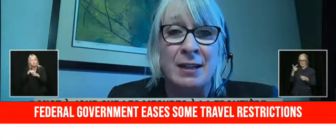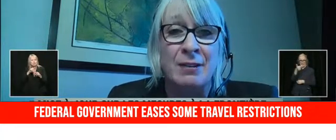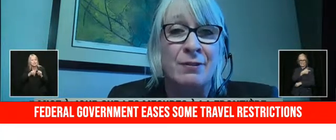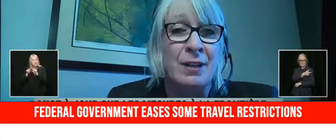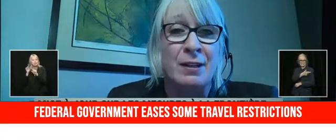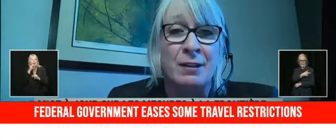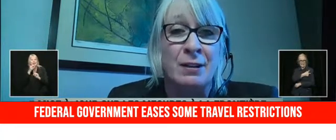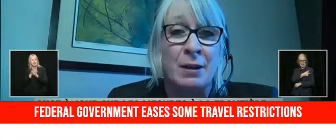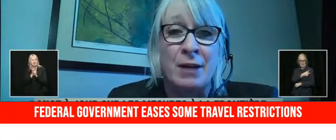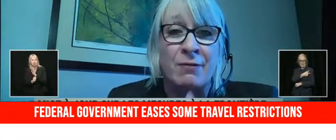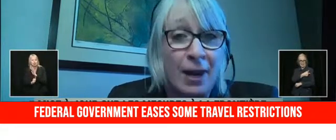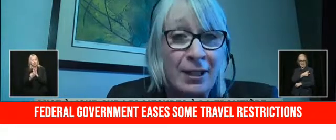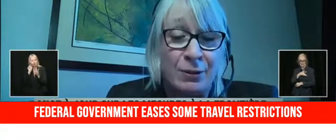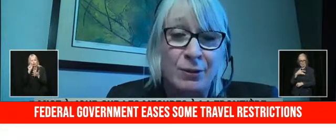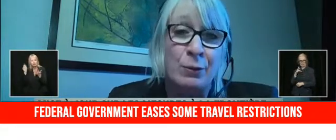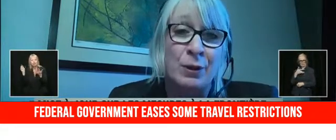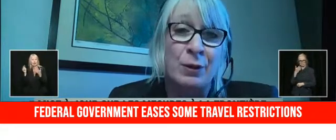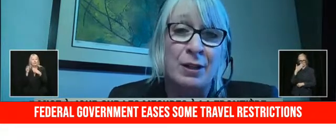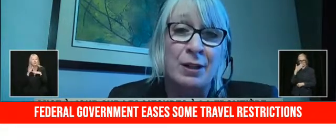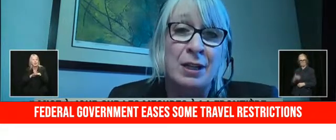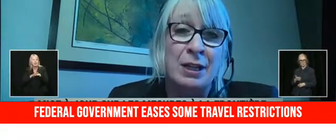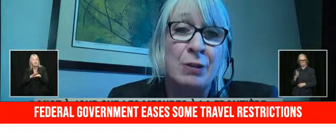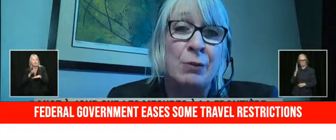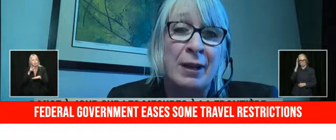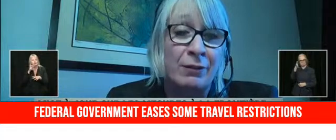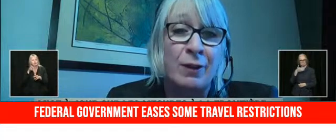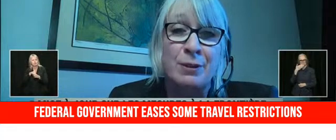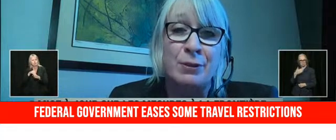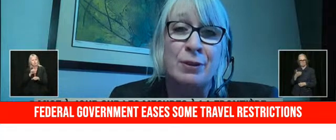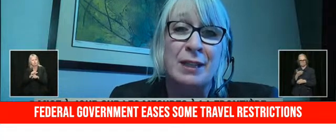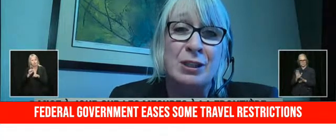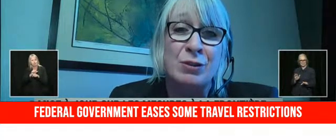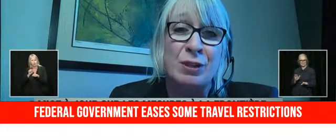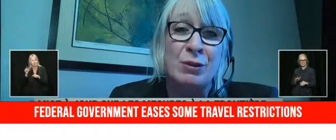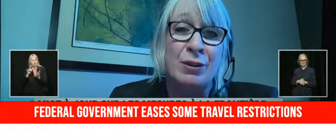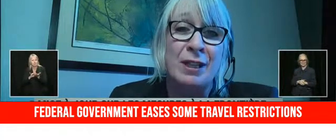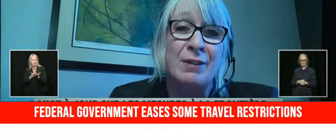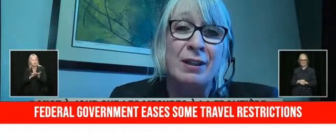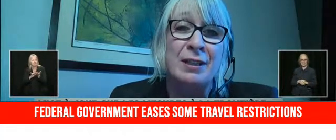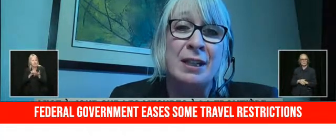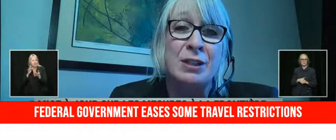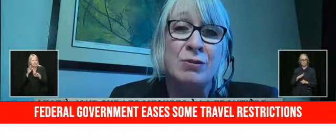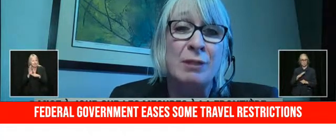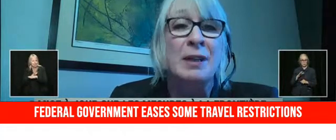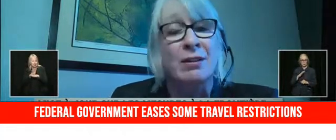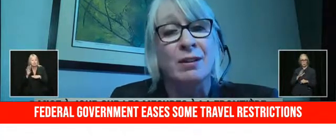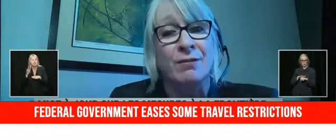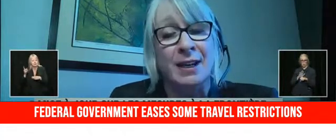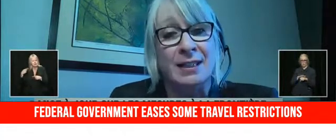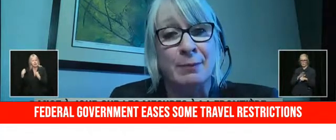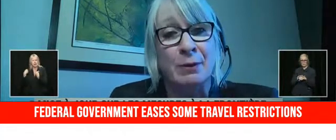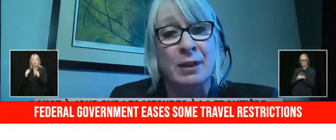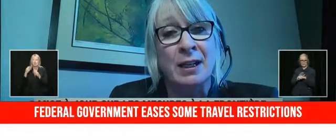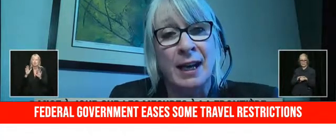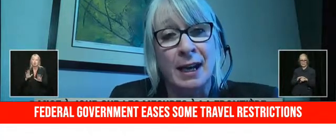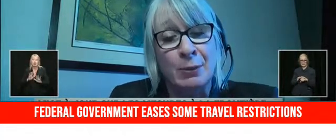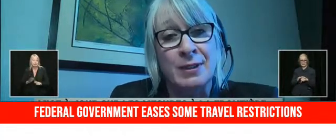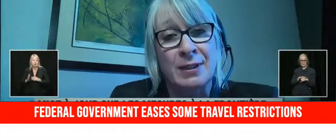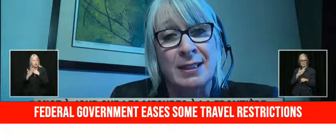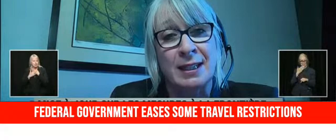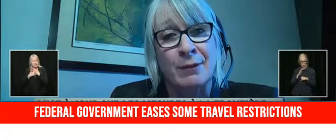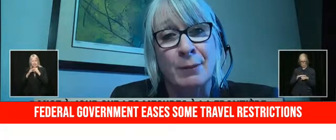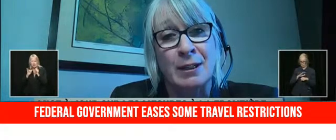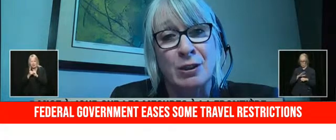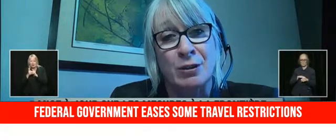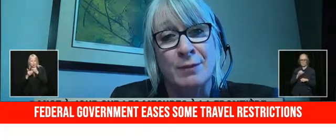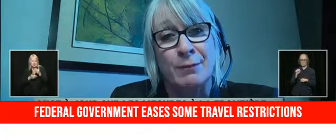and advisors who work in and around the pharmaceutical industry, who are giving us extremely good advice about how to